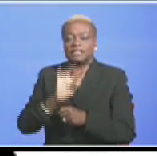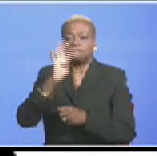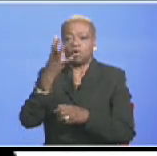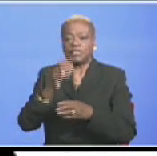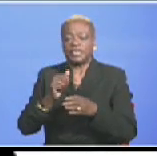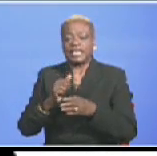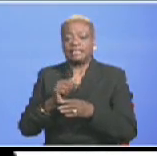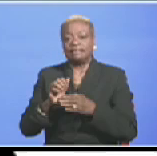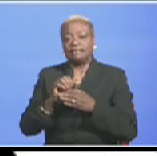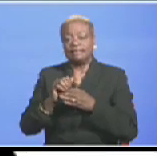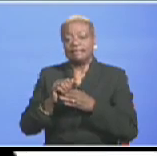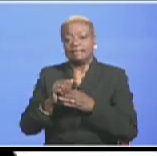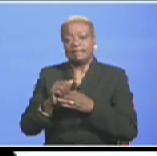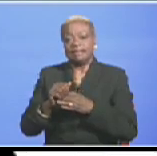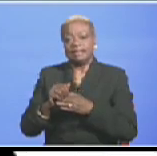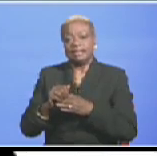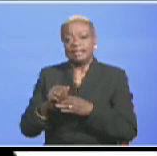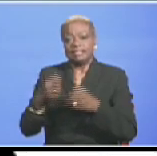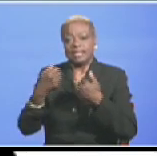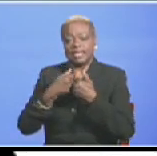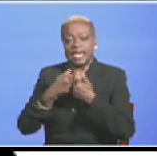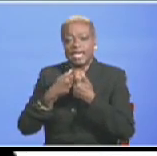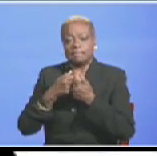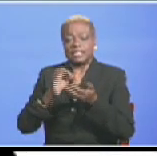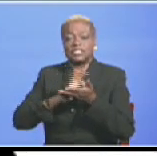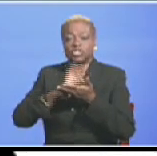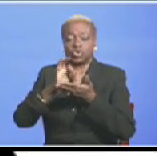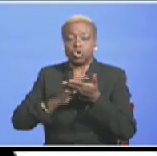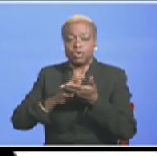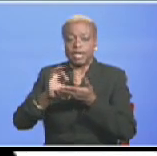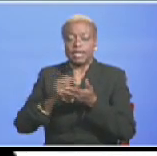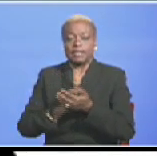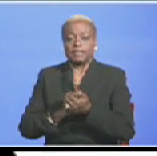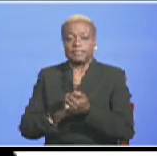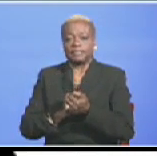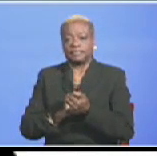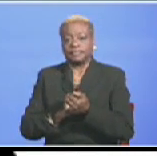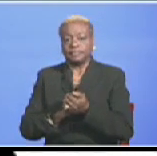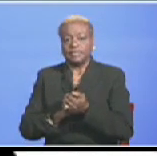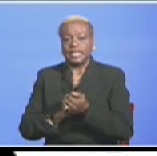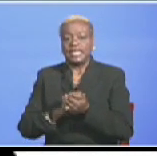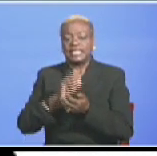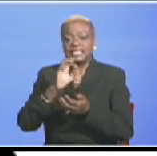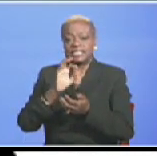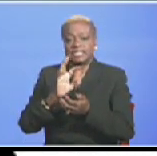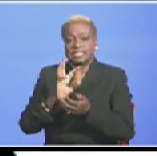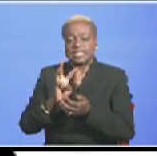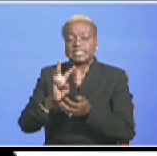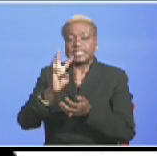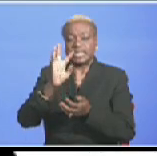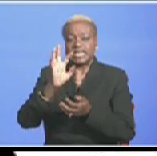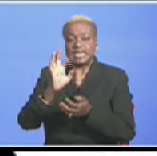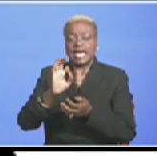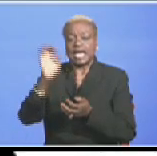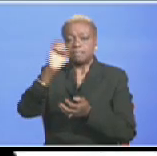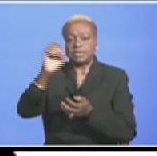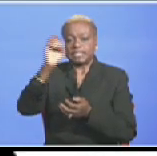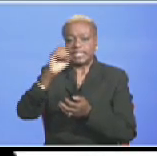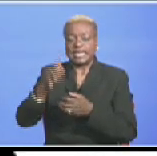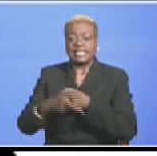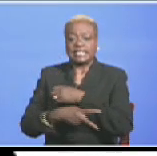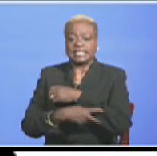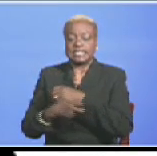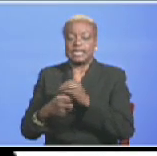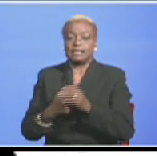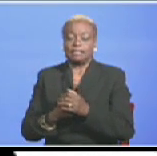scoring, 23.3 points per game. He's also averaging 1.8 blocks while shooting 69% from the field and 43% from